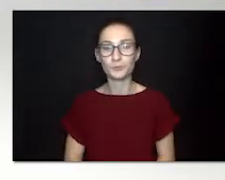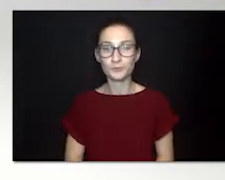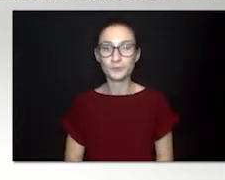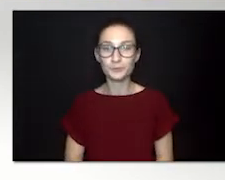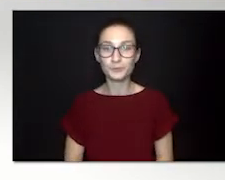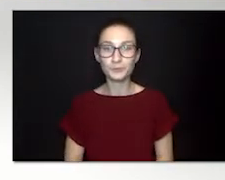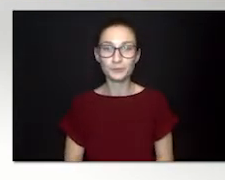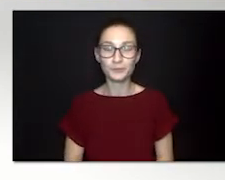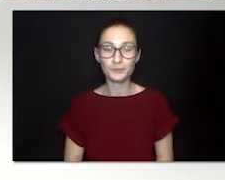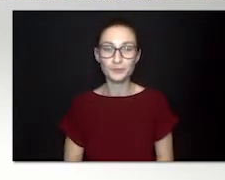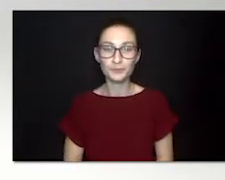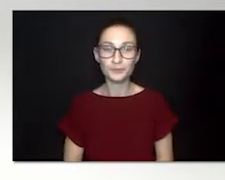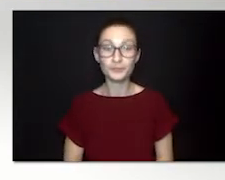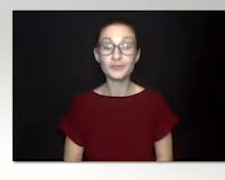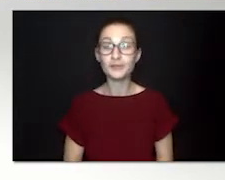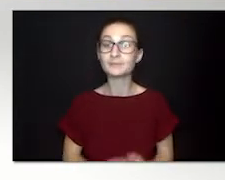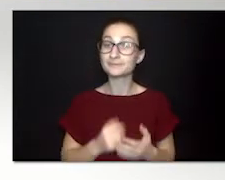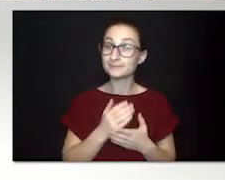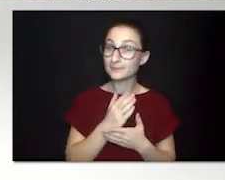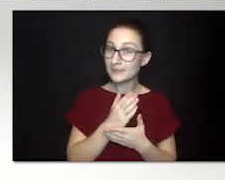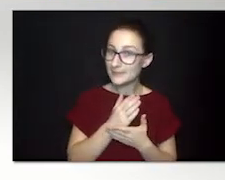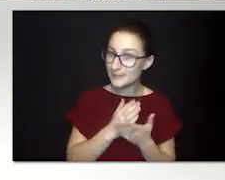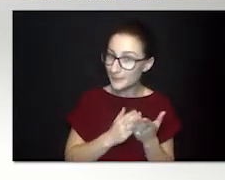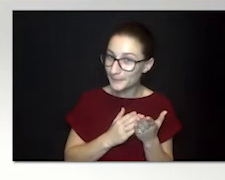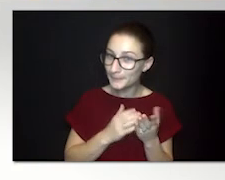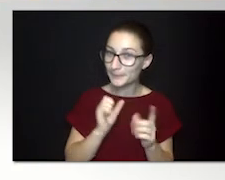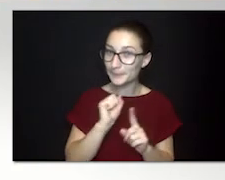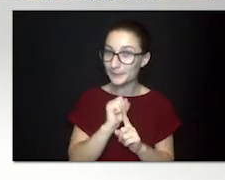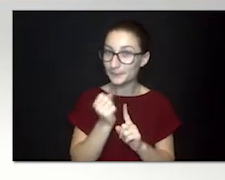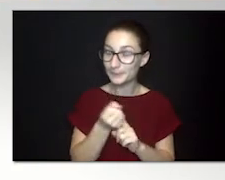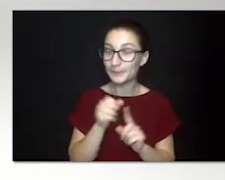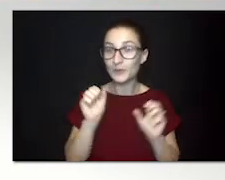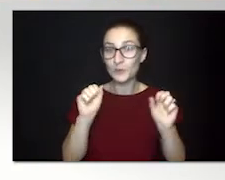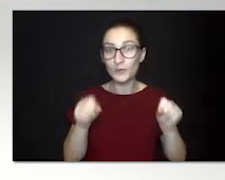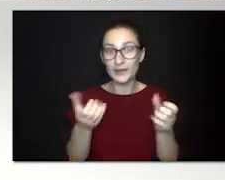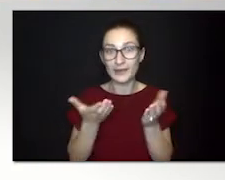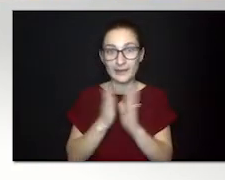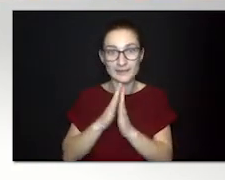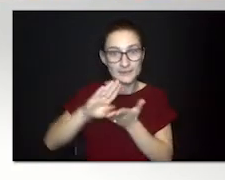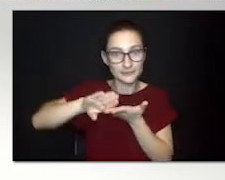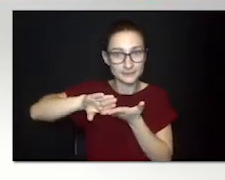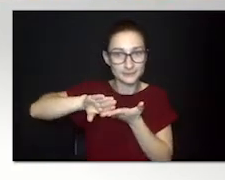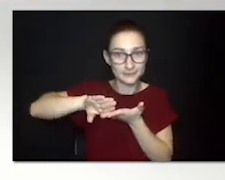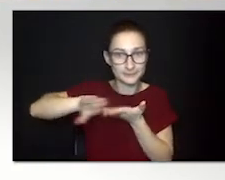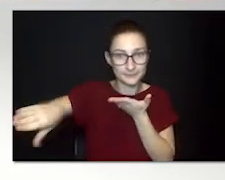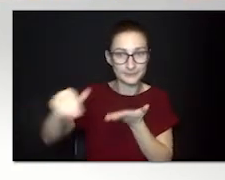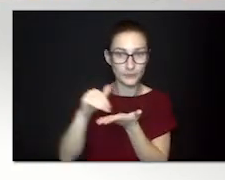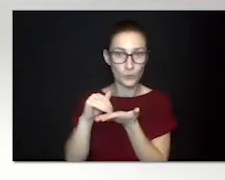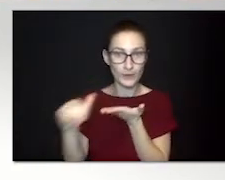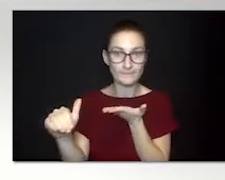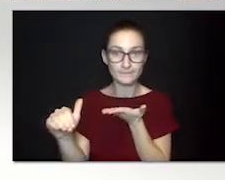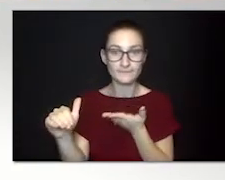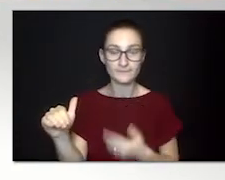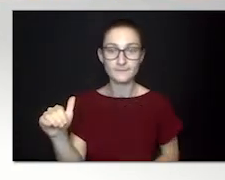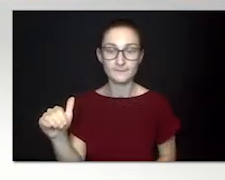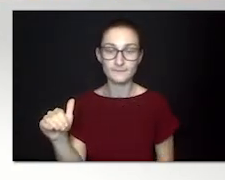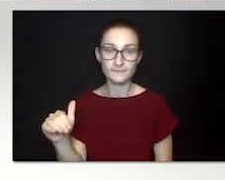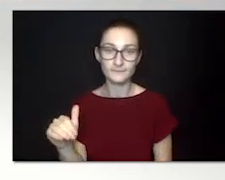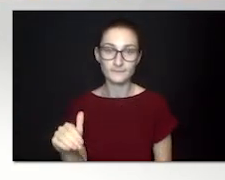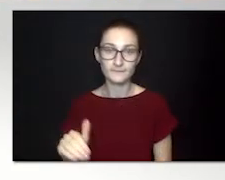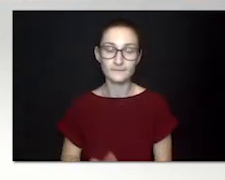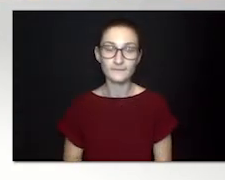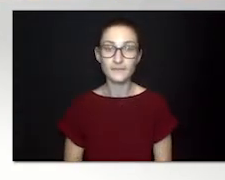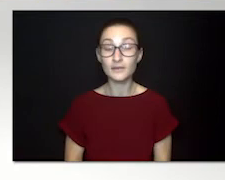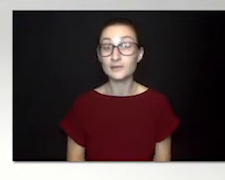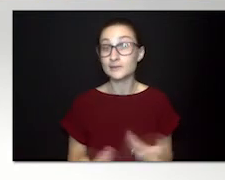requirements. Now, there are some situations where you could ask a court to waive this requirement. You could